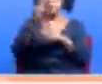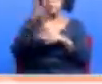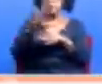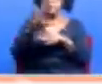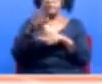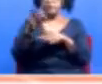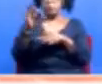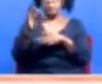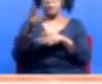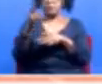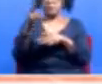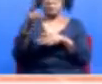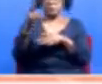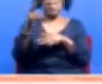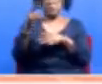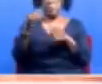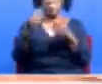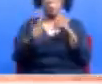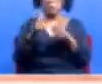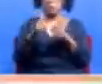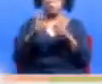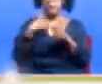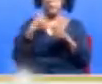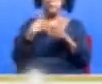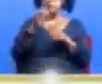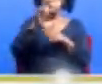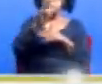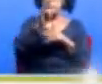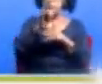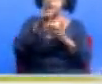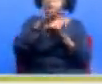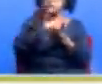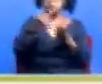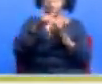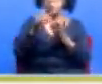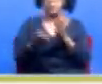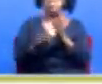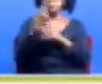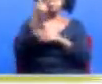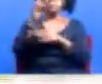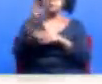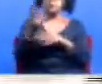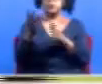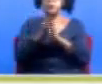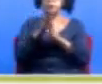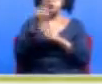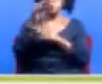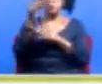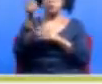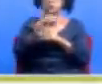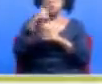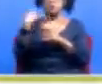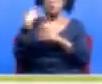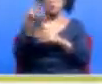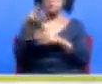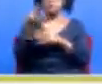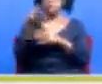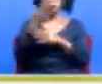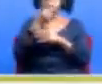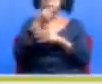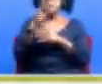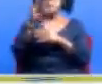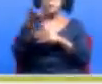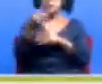25.37 seconds, with Francis Abong, also from Central, came in second, and Vincent Tewet finished third. In the men's